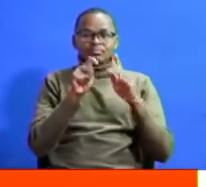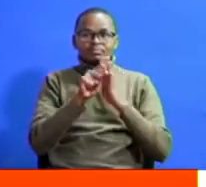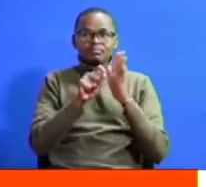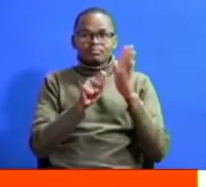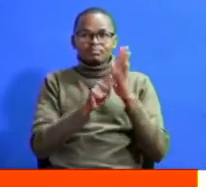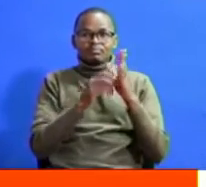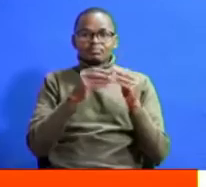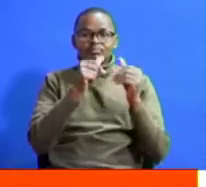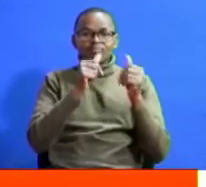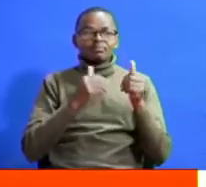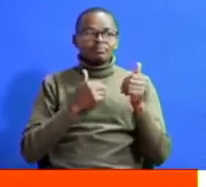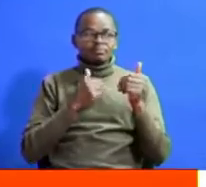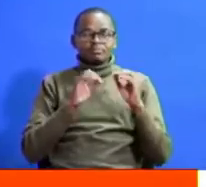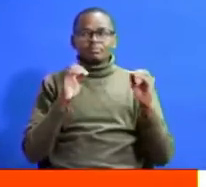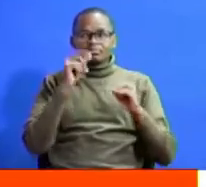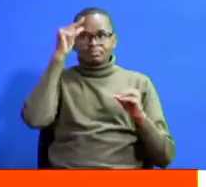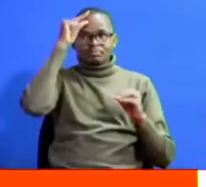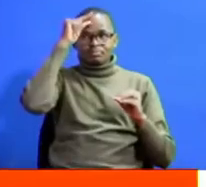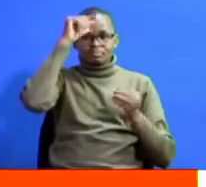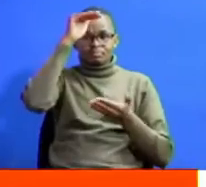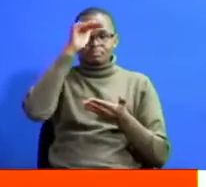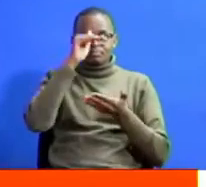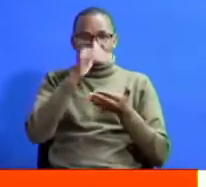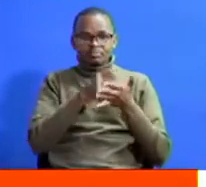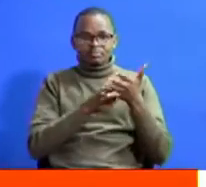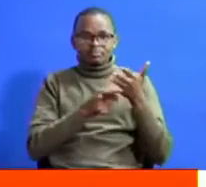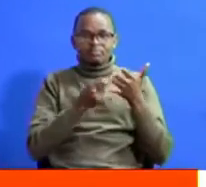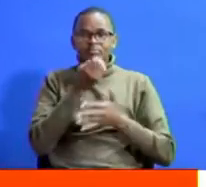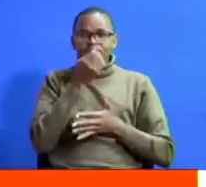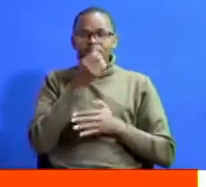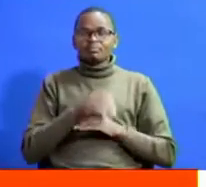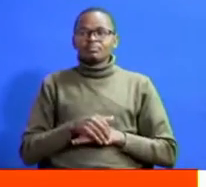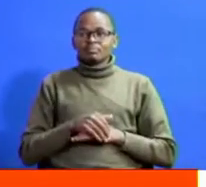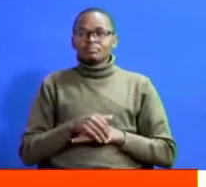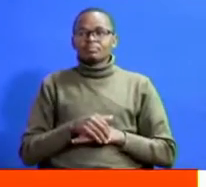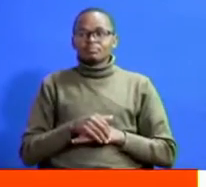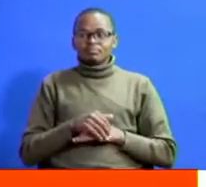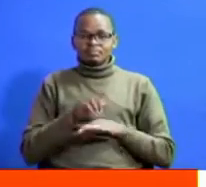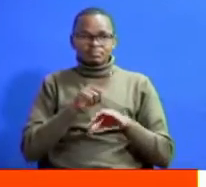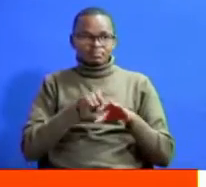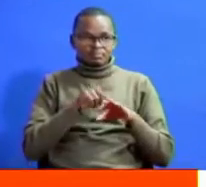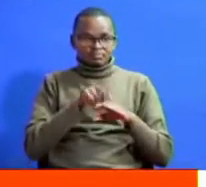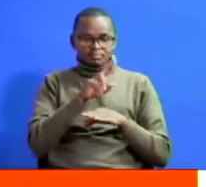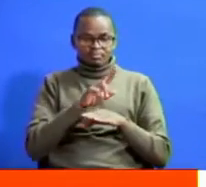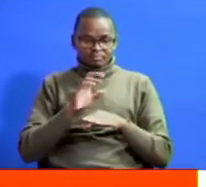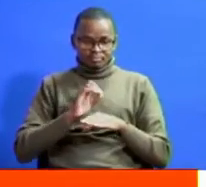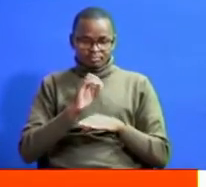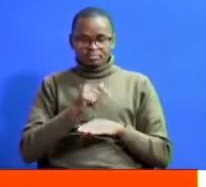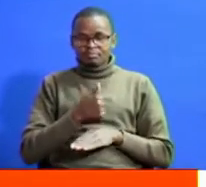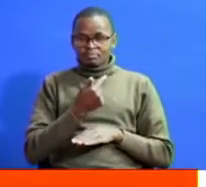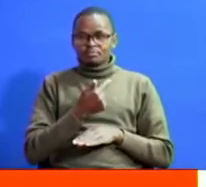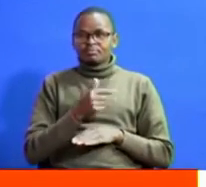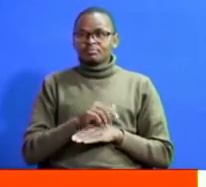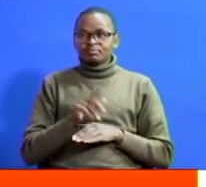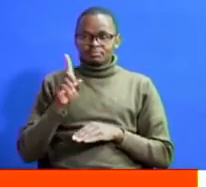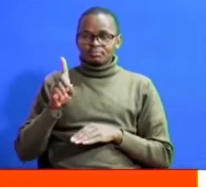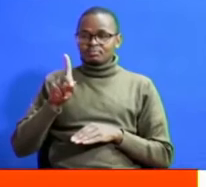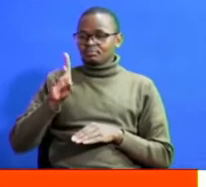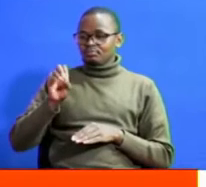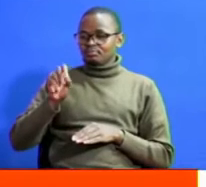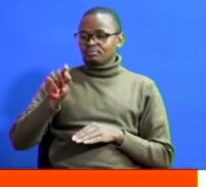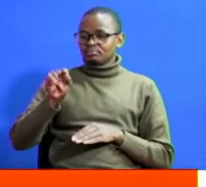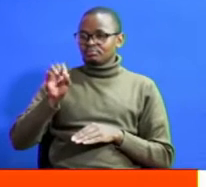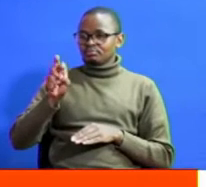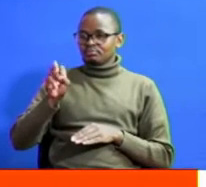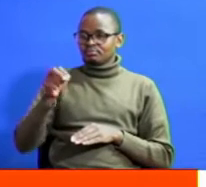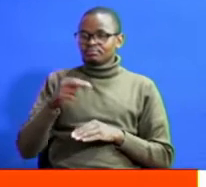crisis. Mm-hmm. We don't need the government to subsidize the cost of food. All right. Well, we could produce that. Right. Yeah. Now, Kotonde, now, because